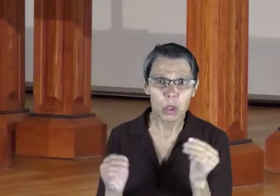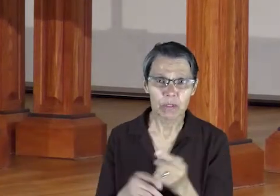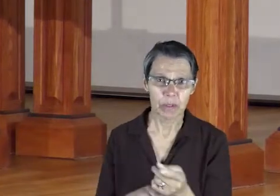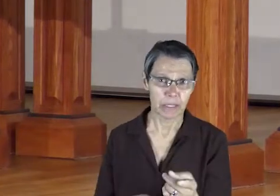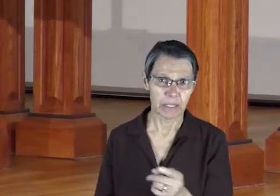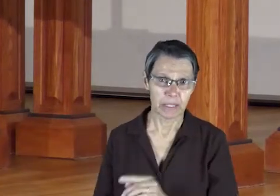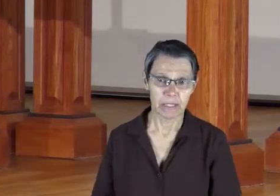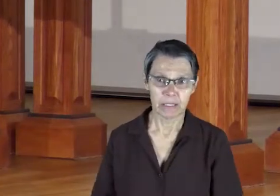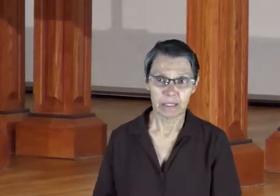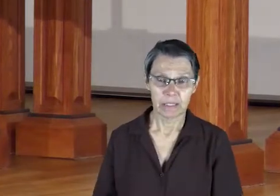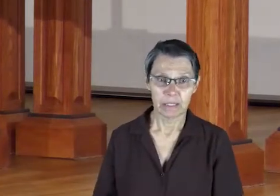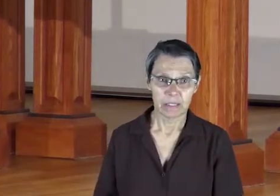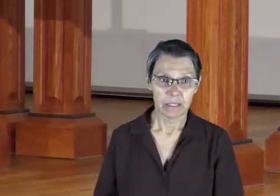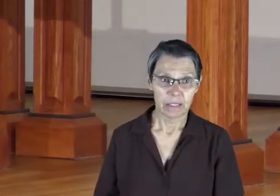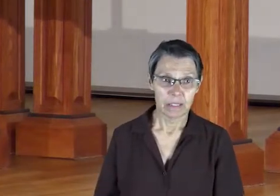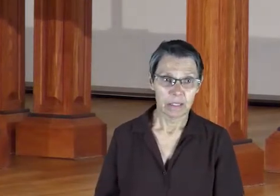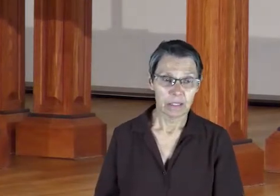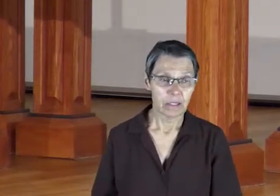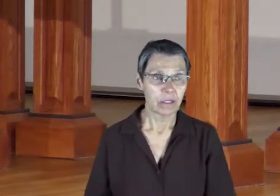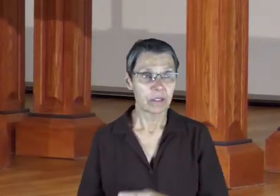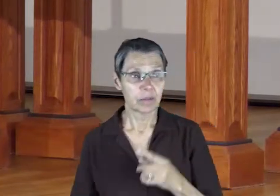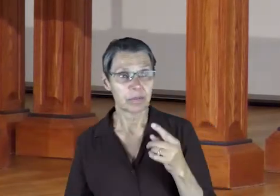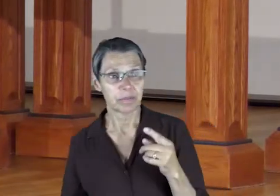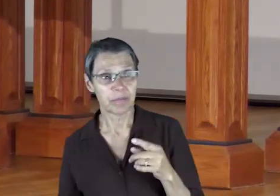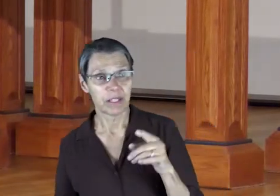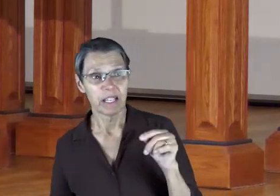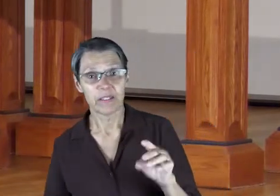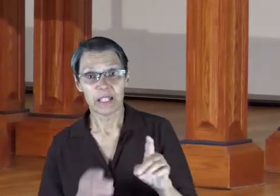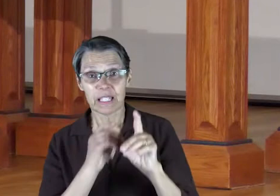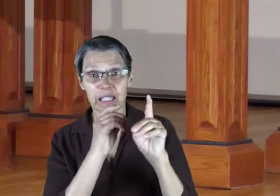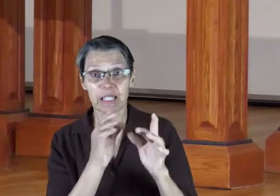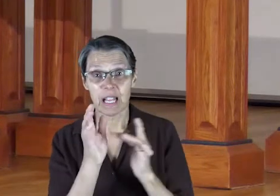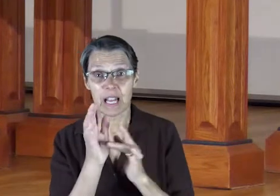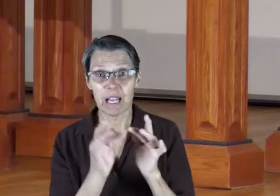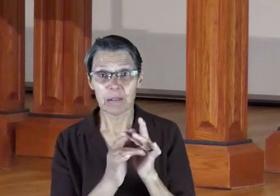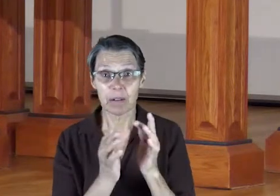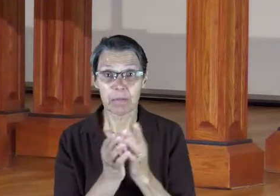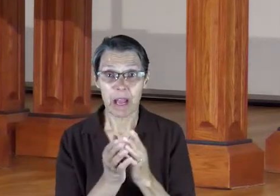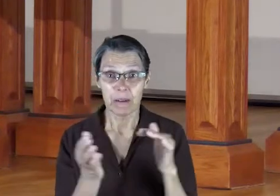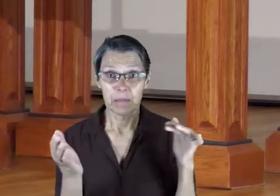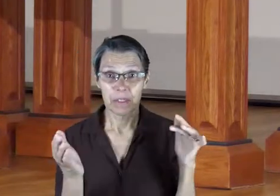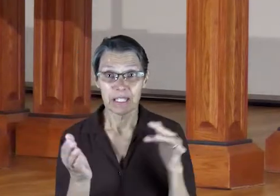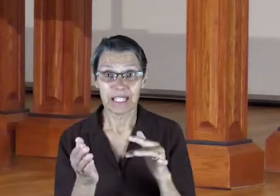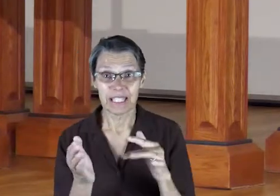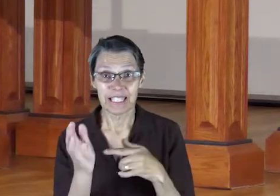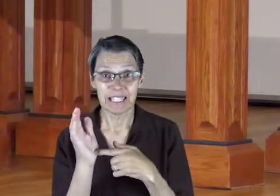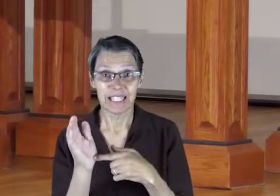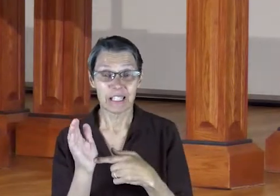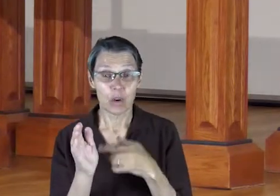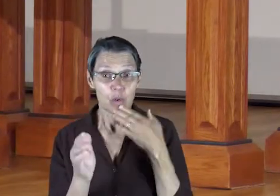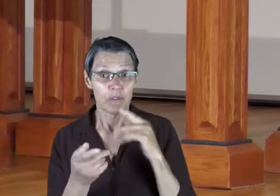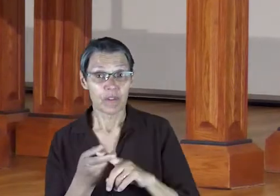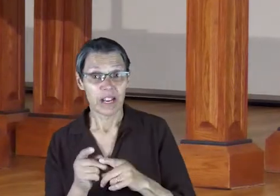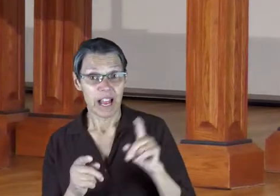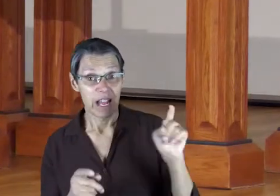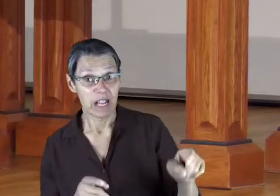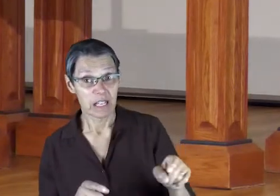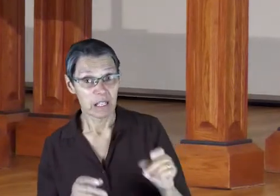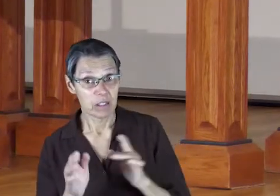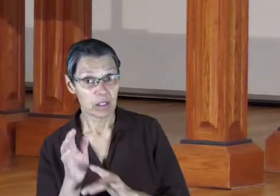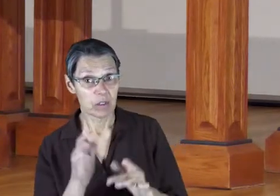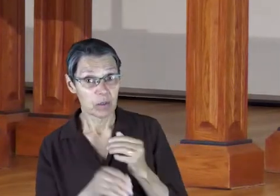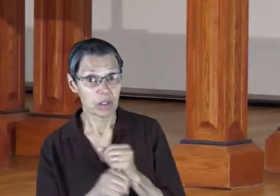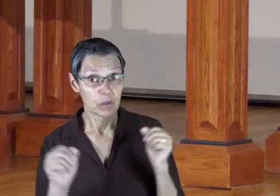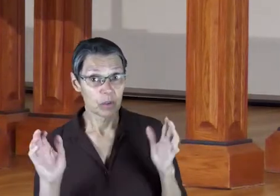him. Or as Will Willimon is wont to say in the Disciple Bible Study lesson, he had a good friend ask